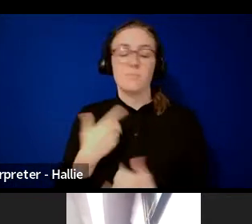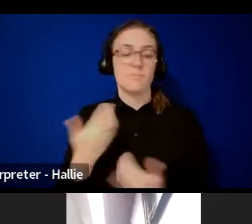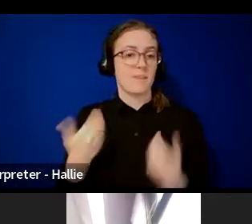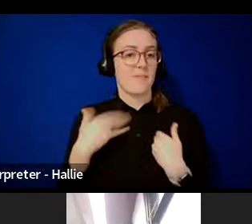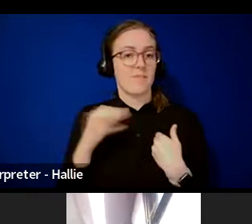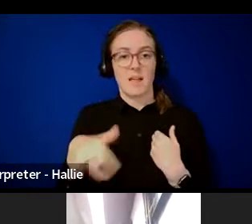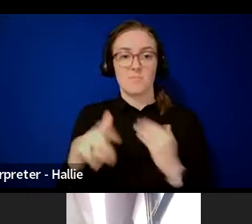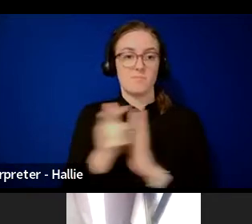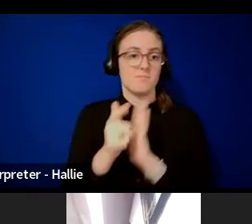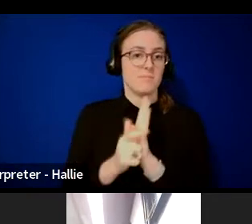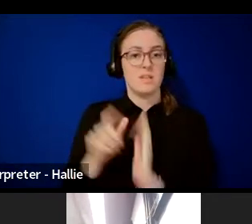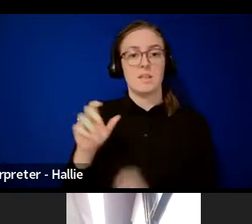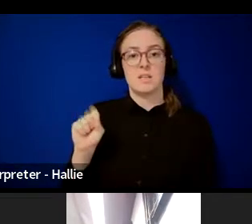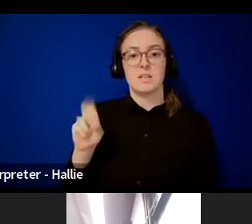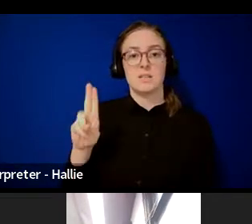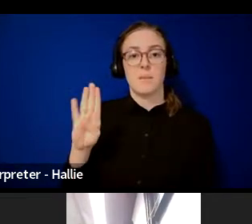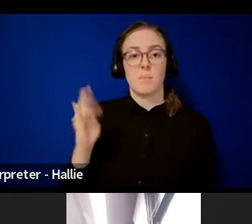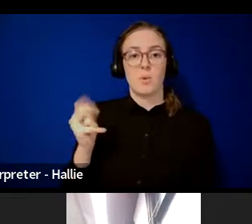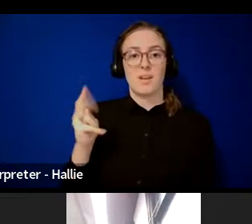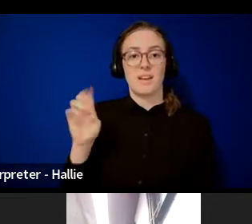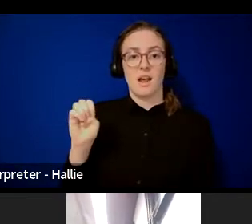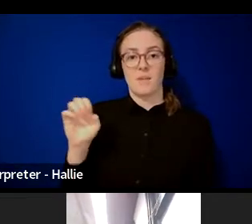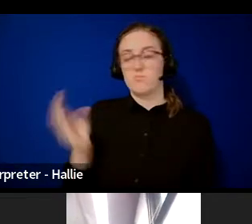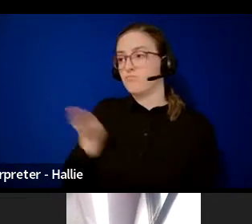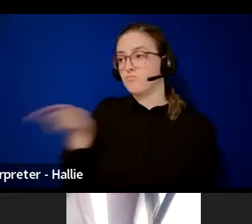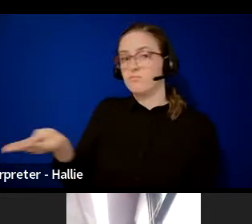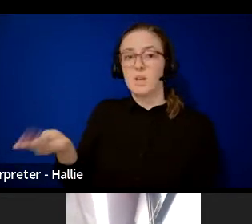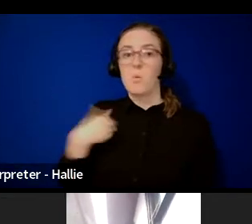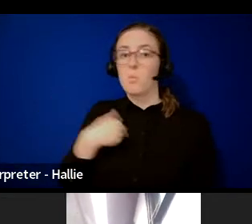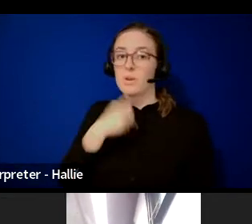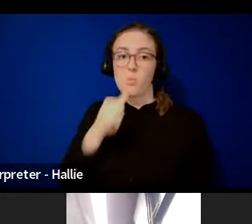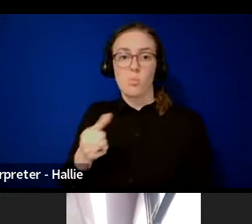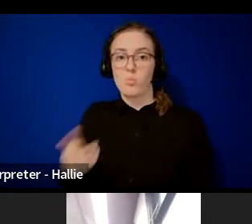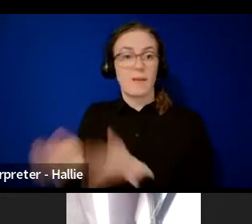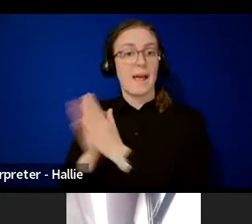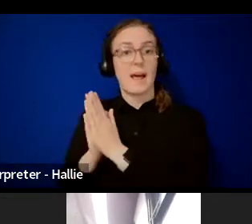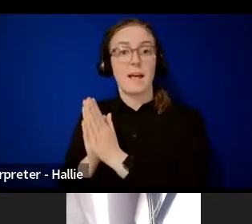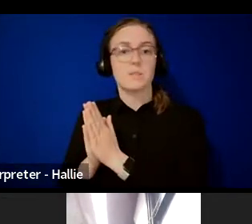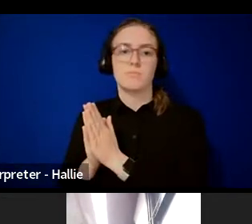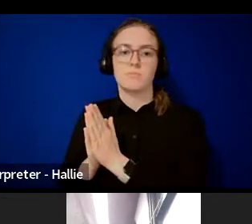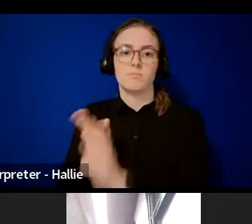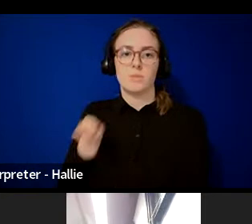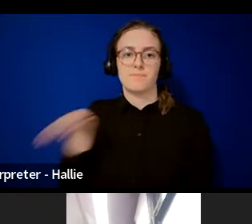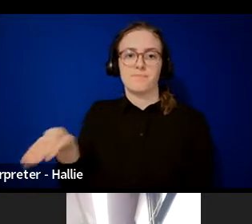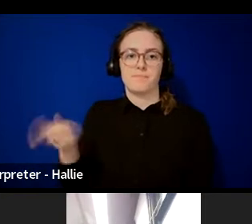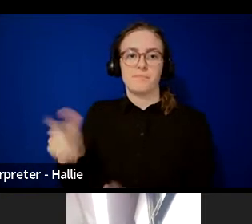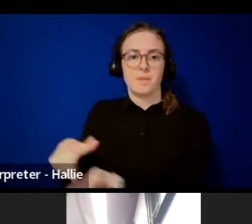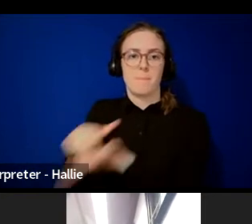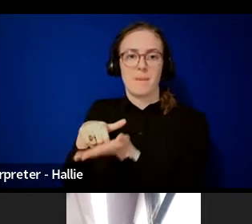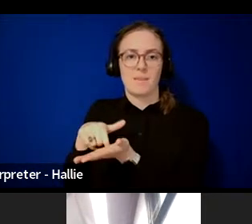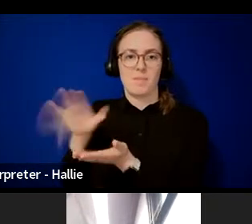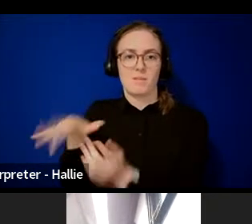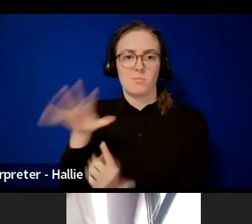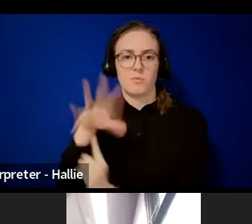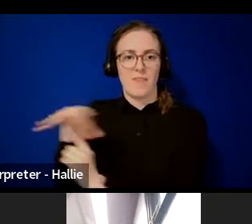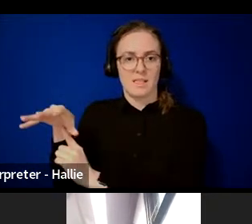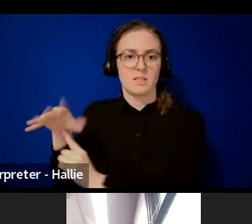what we need. We don't even really ask for it anymore. We just go straight the legal way. Okay. Thank